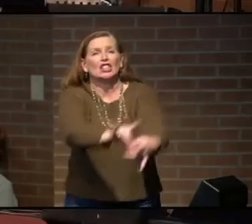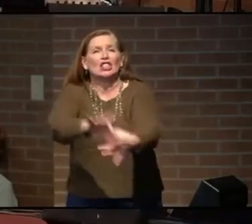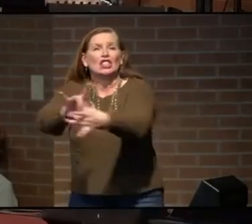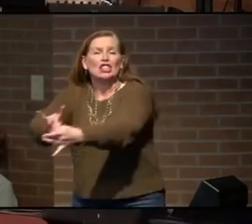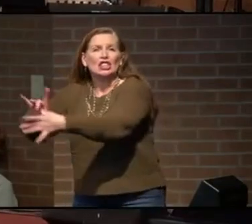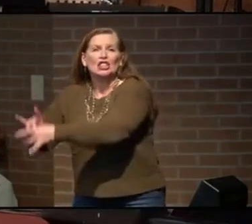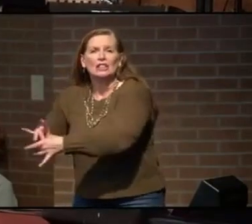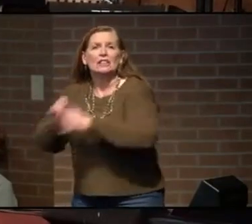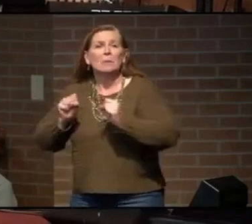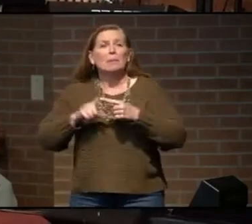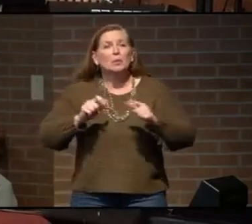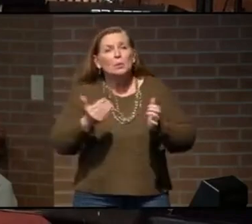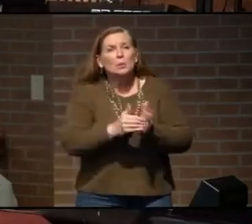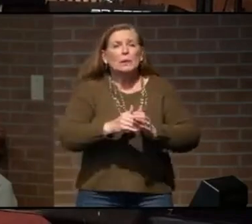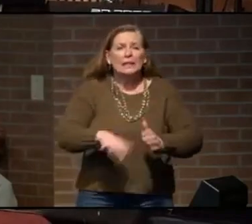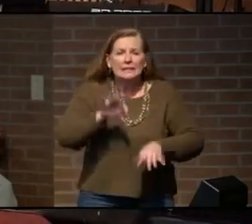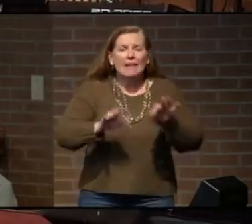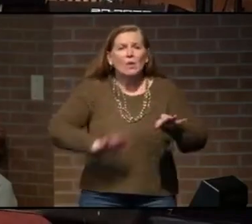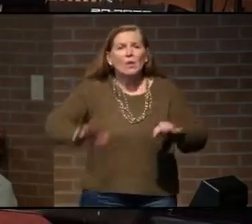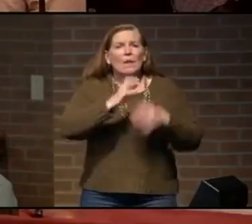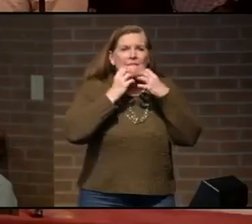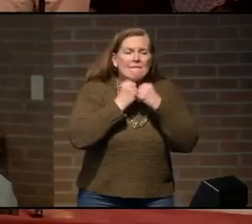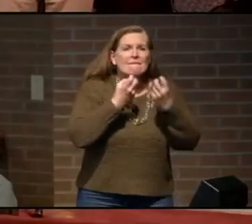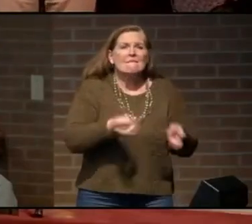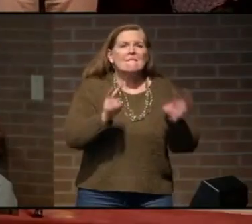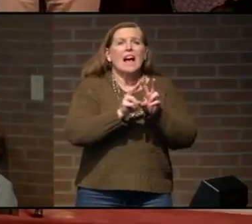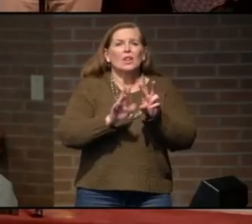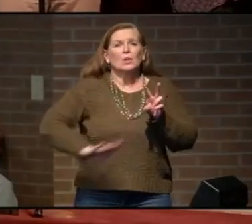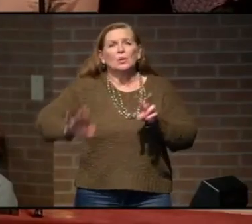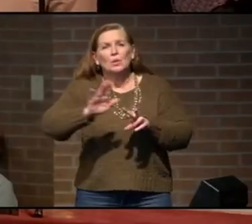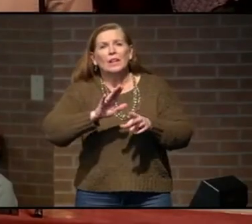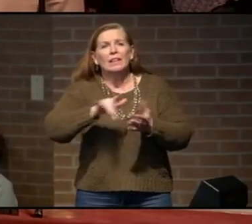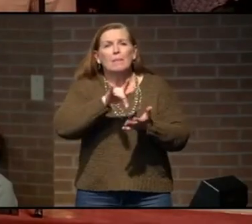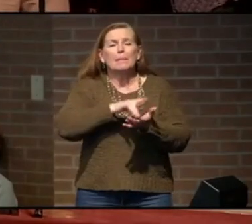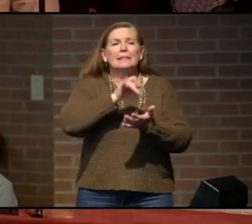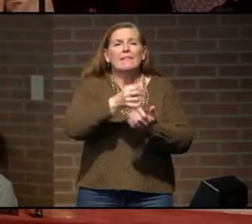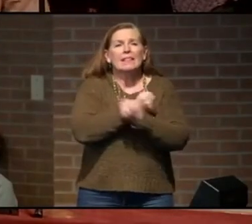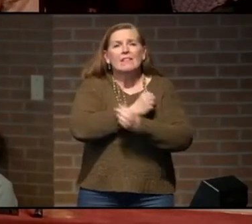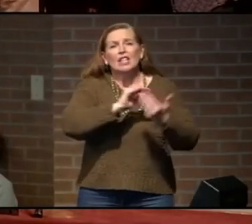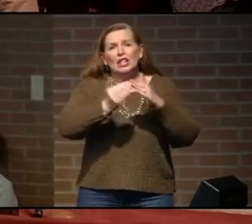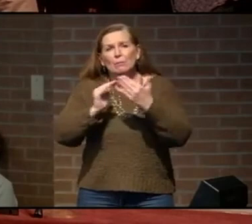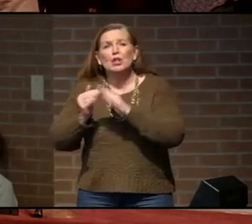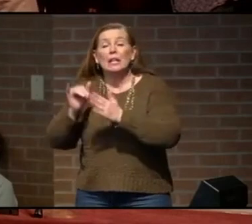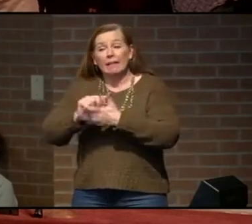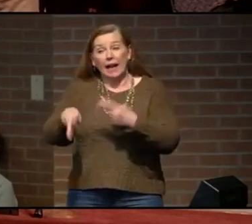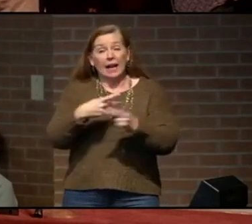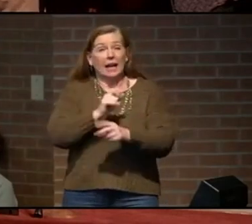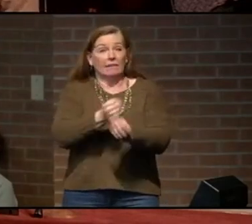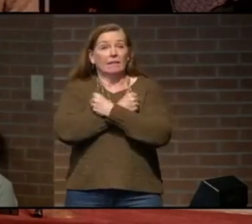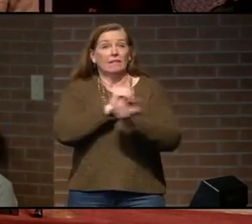to rediscover their value and their worth in the midst of loving community, and the kind of loving community that we are striving to create